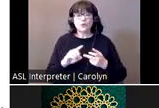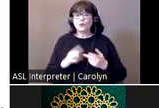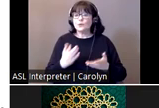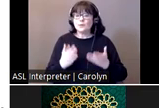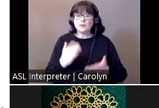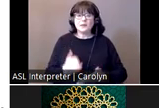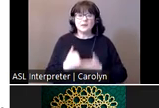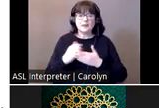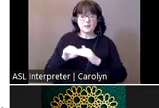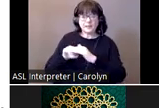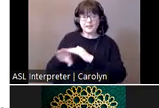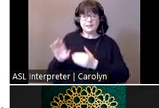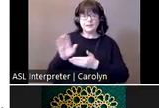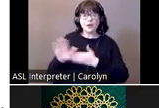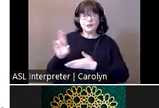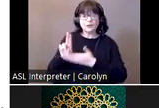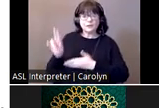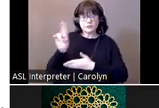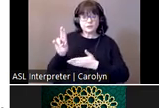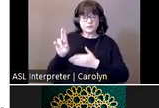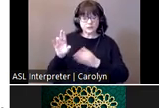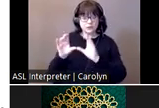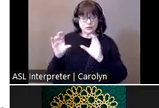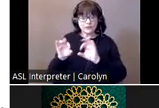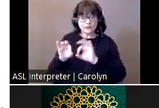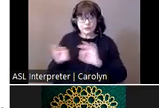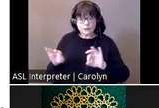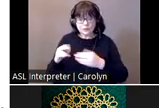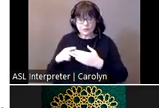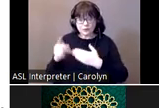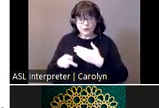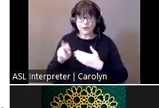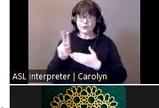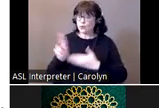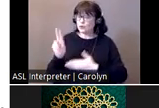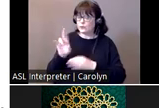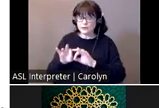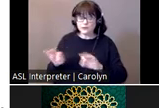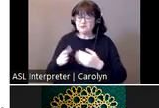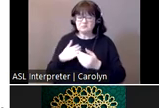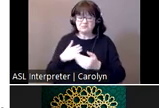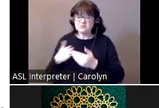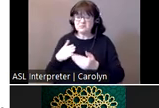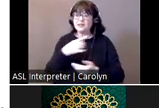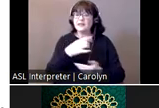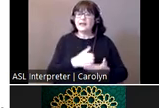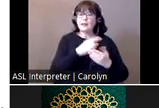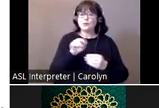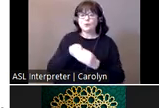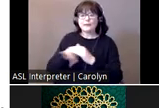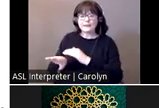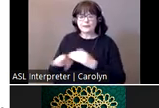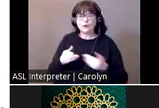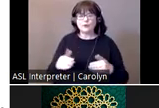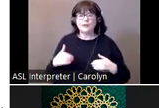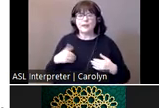perhaps a post-secondary college certificate diploma program or a university degree. So the notion of micro-credentials